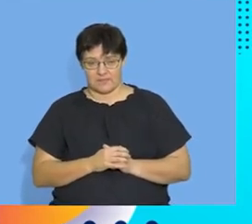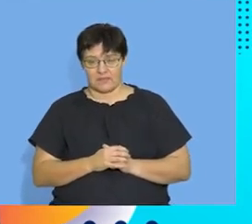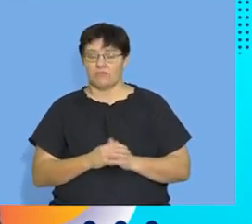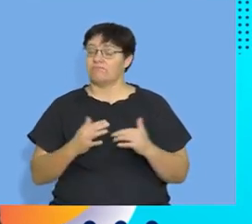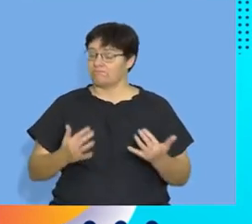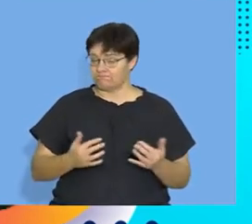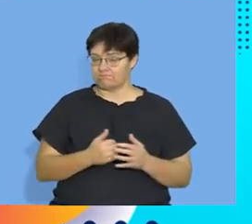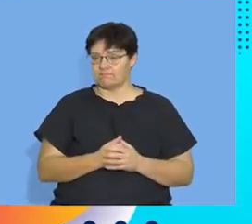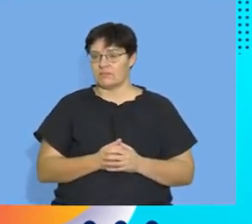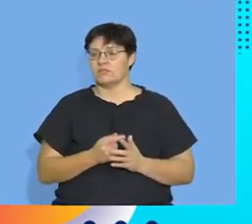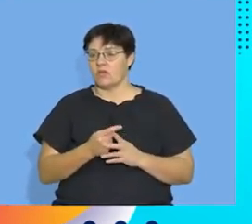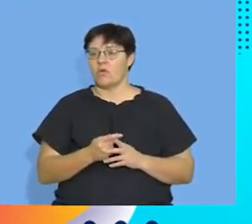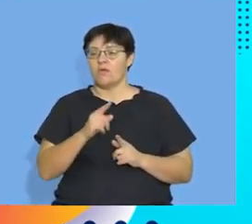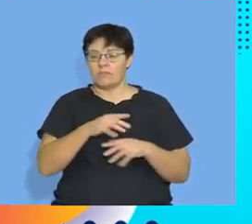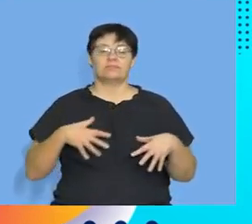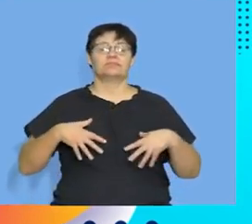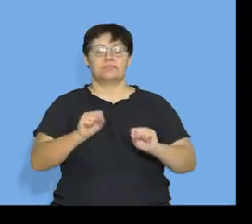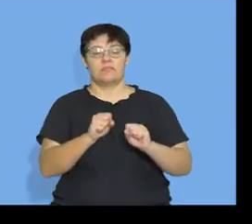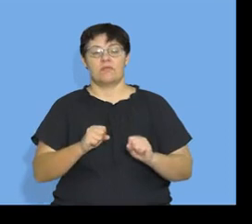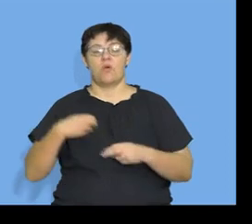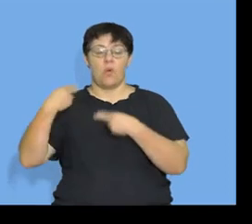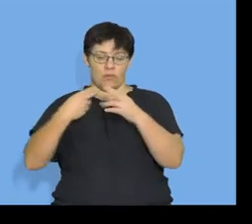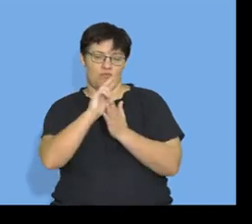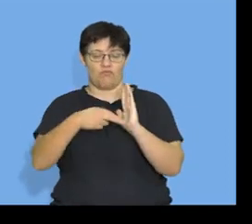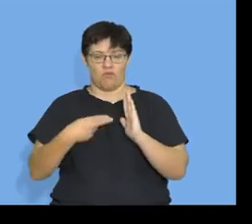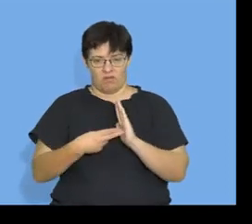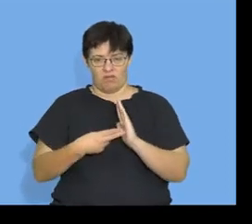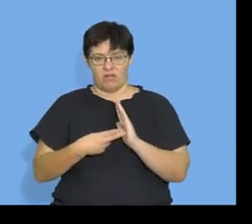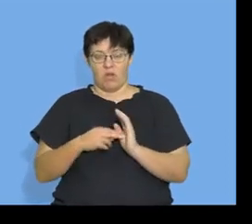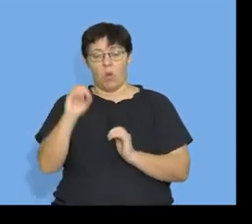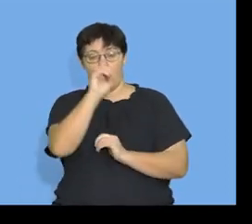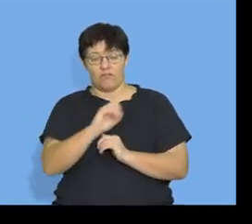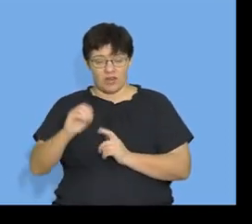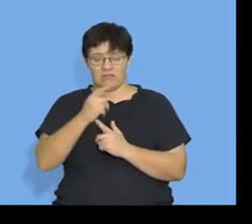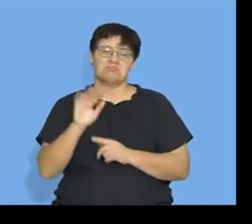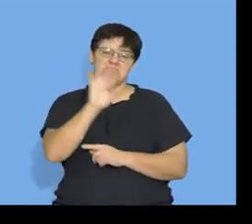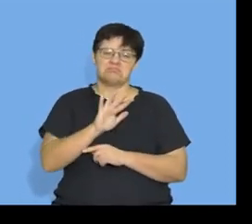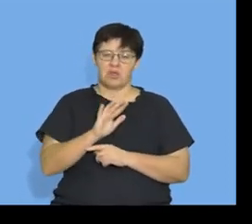the maternal blood supply. So the placenta takes over the hormonal role of the